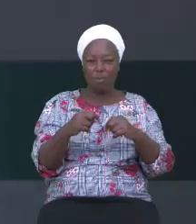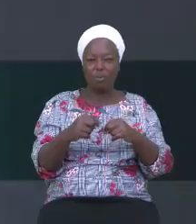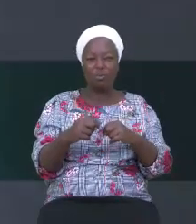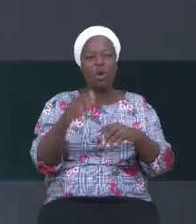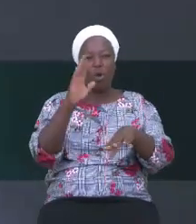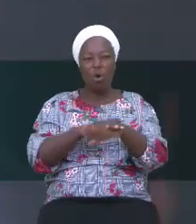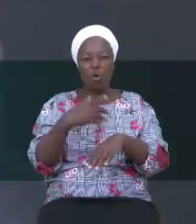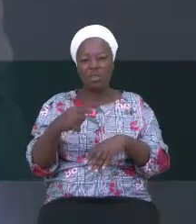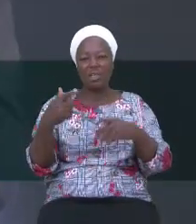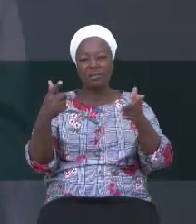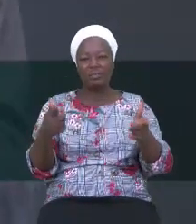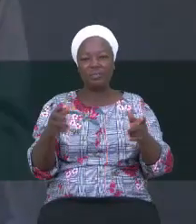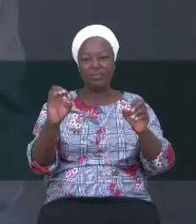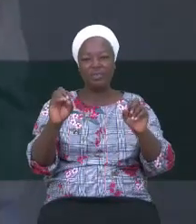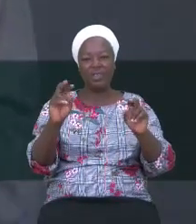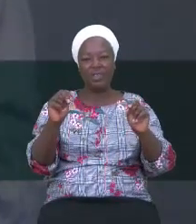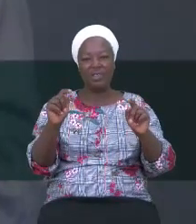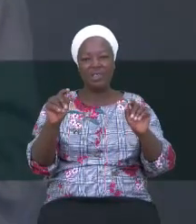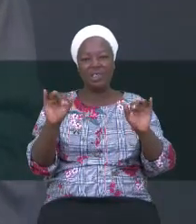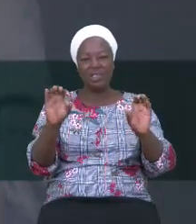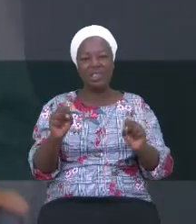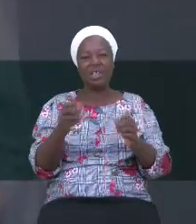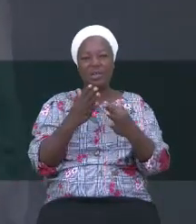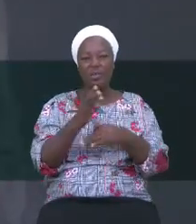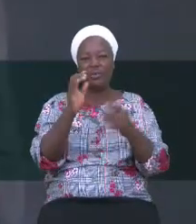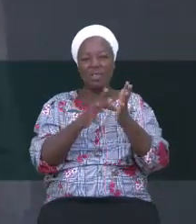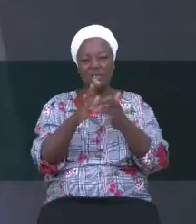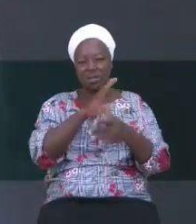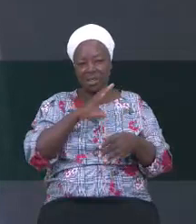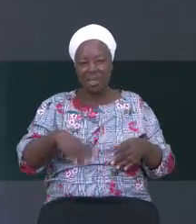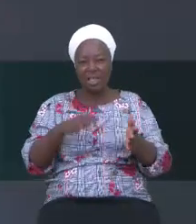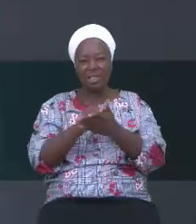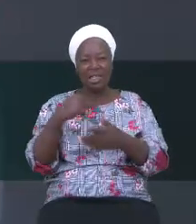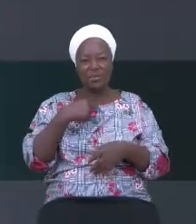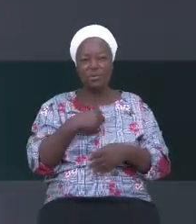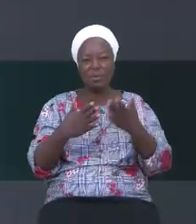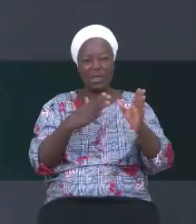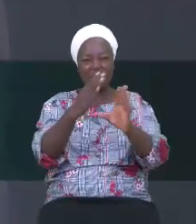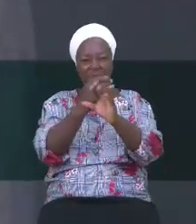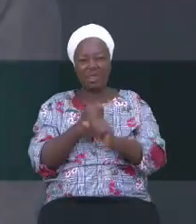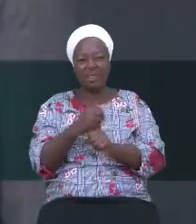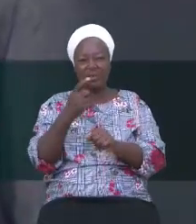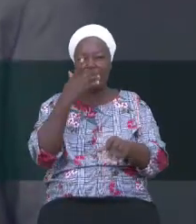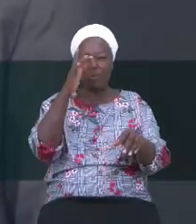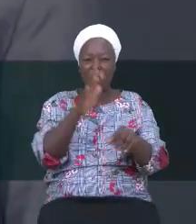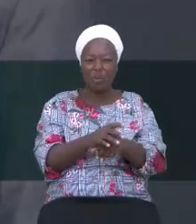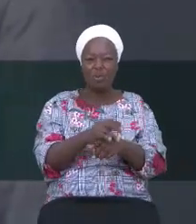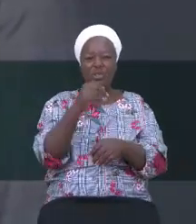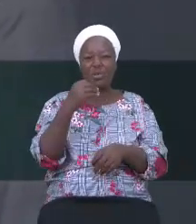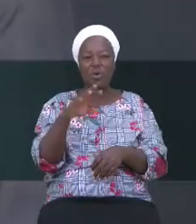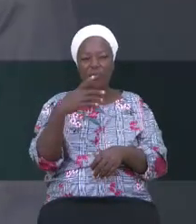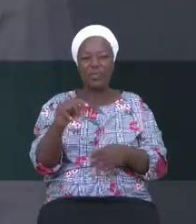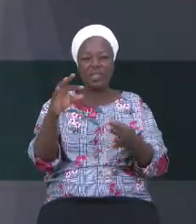the Gentiles through Jesus Christ, that we might receive the promise of